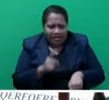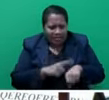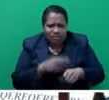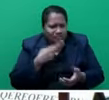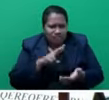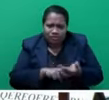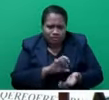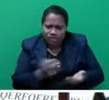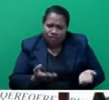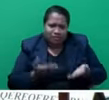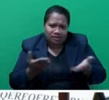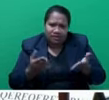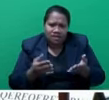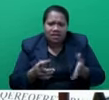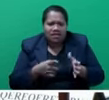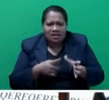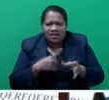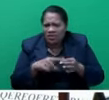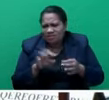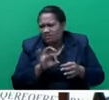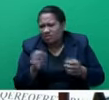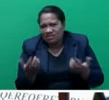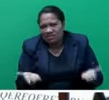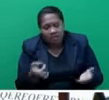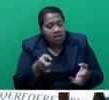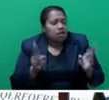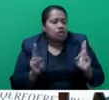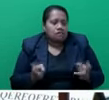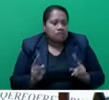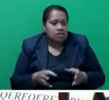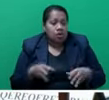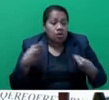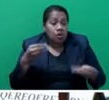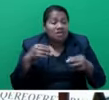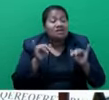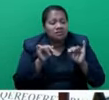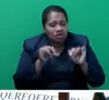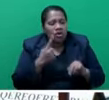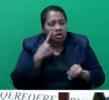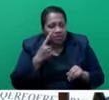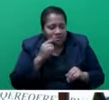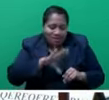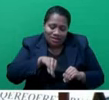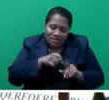presented. These are normal audit issues that we see year in, year